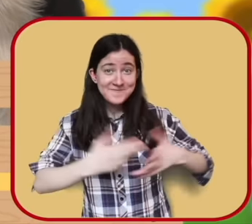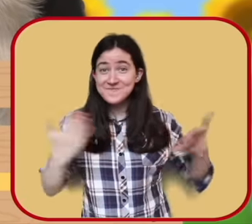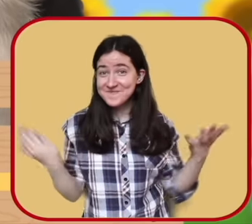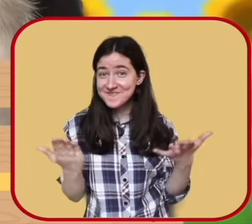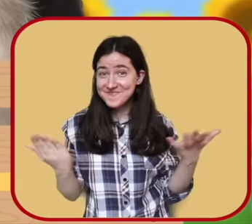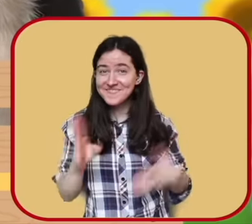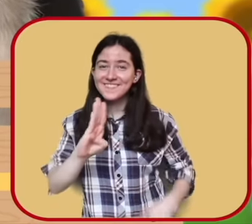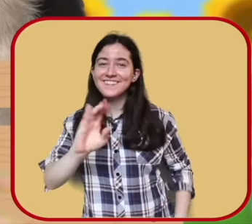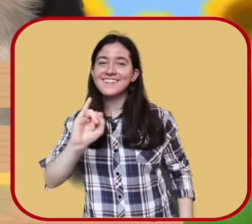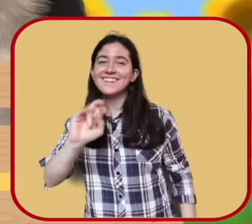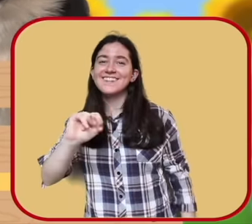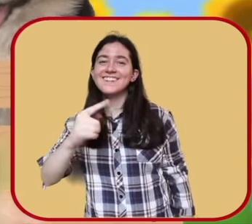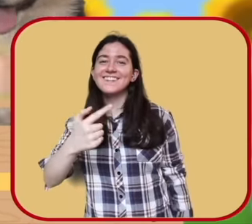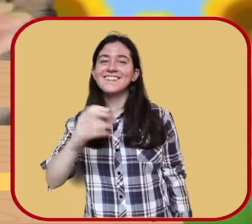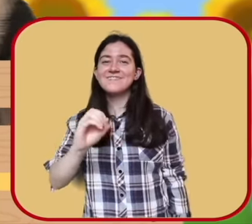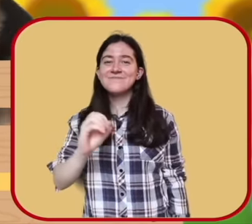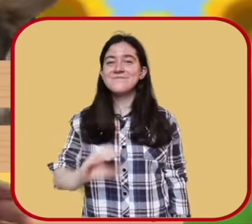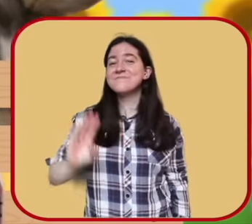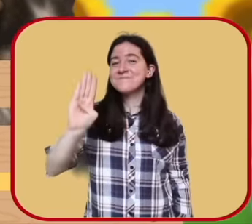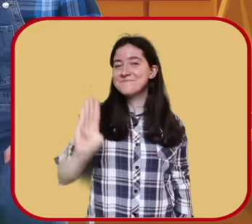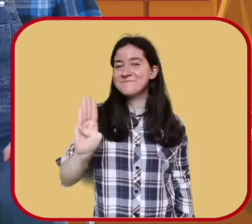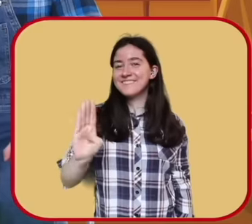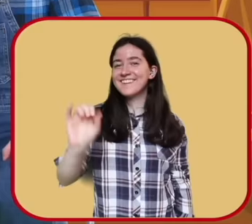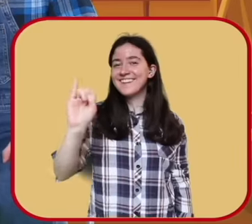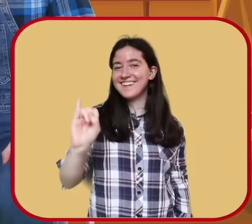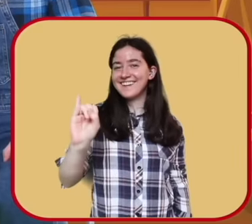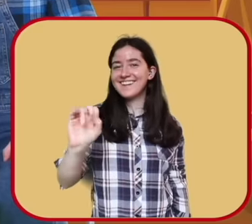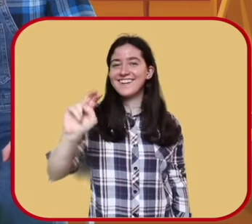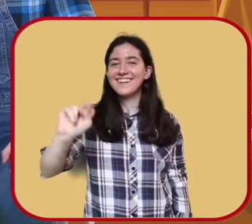and Bingo was his name. Oh,